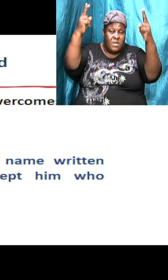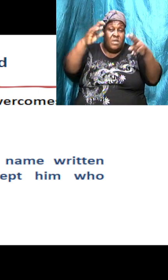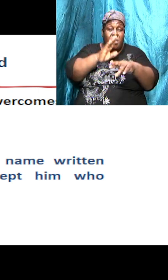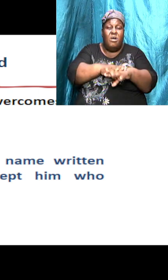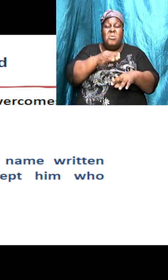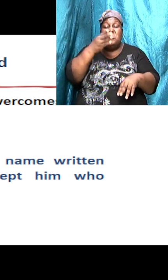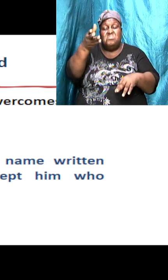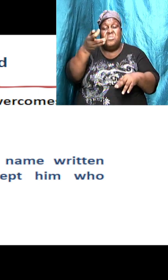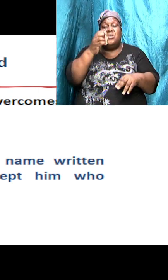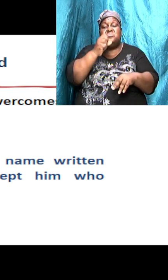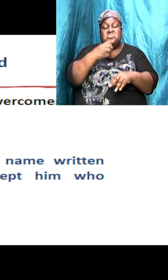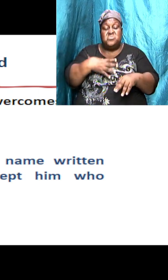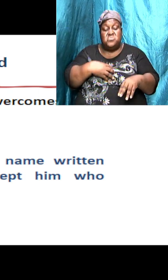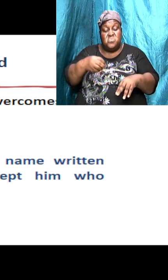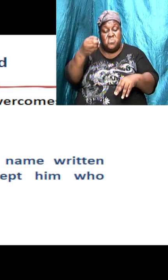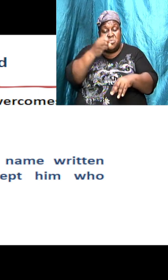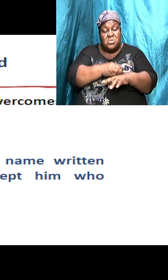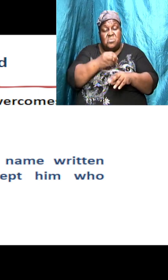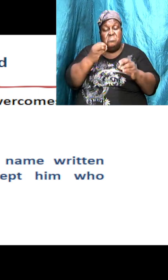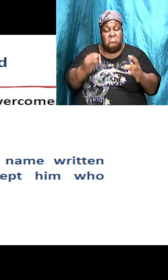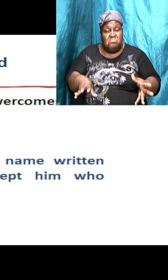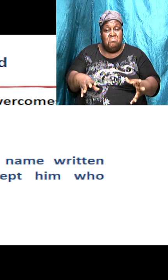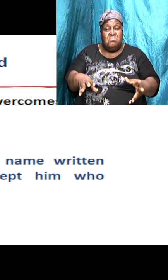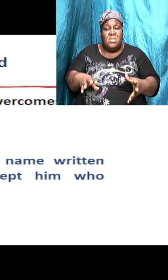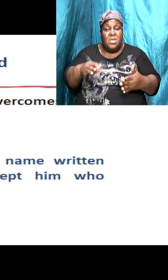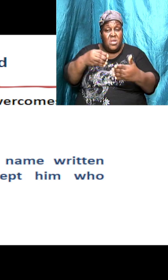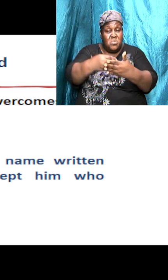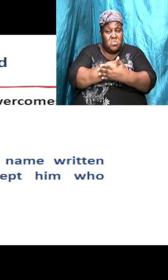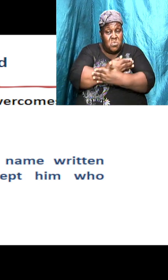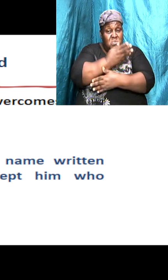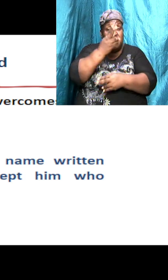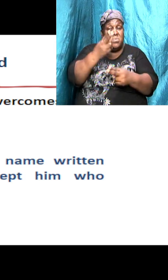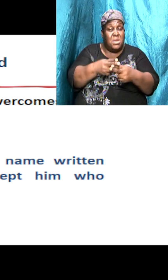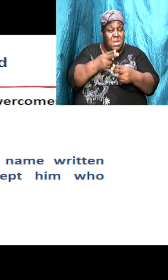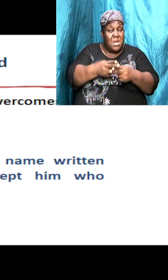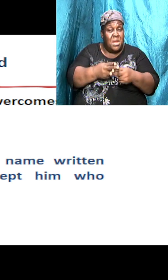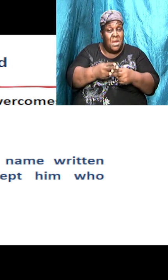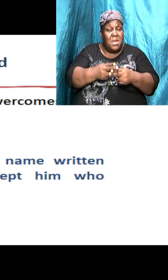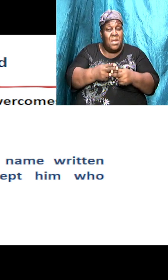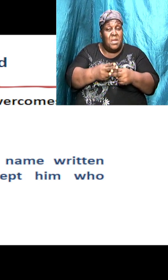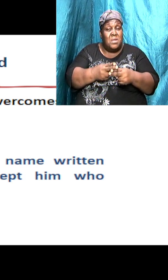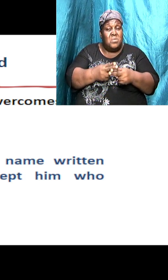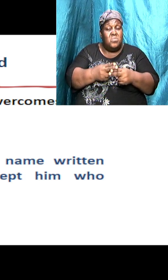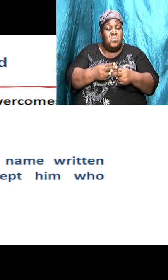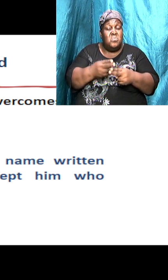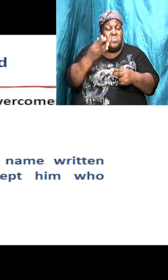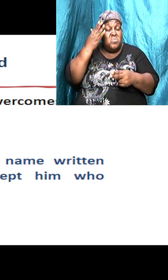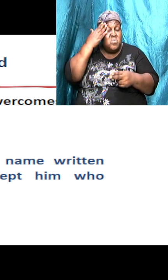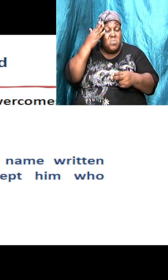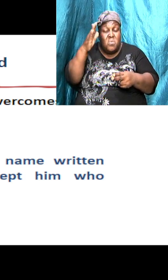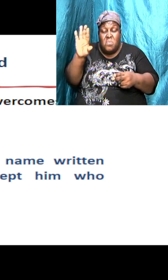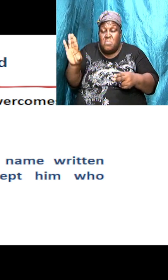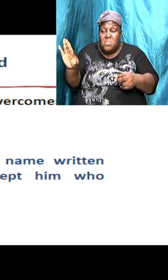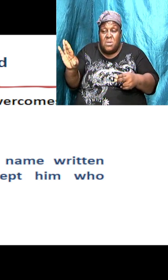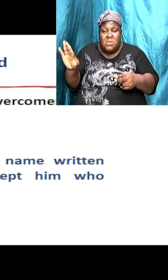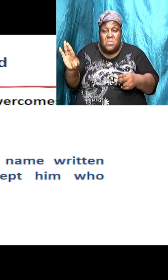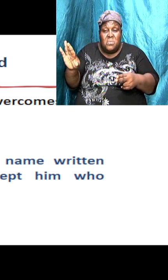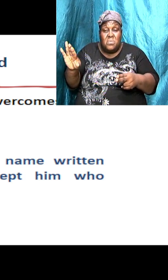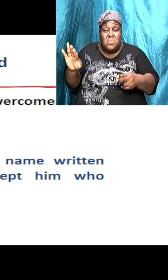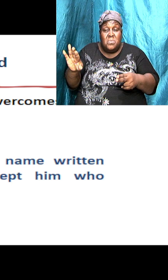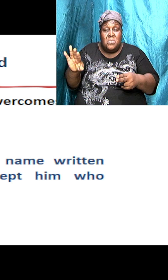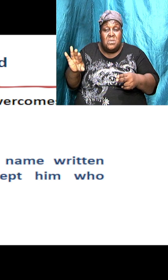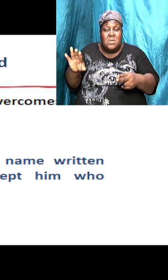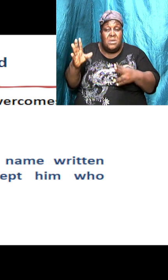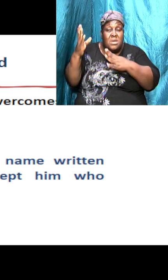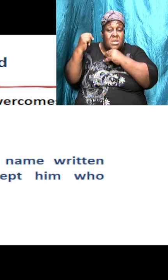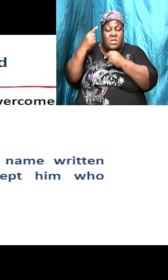new name. His name will be written on it, but not his old name, his new name that no one knows except him who received it. And that was